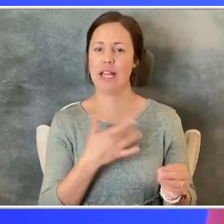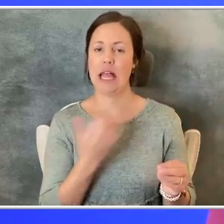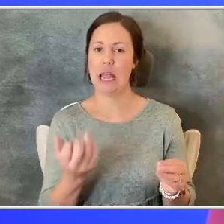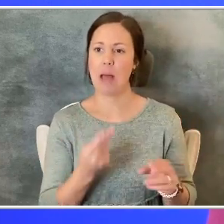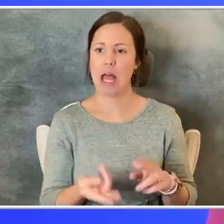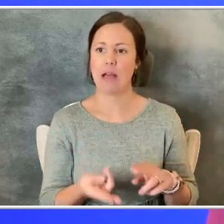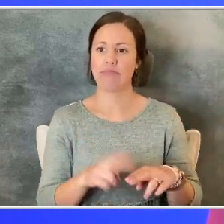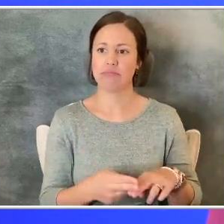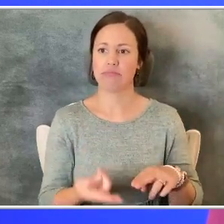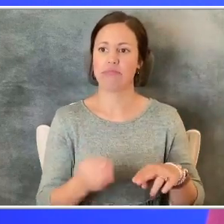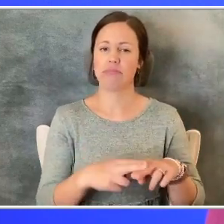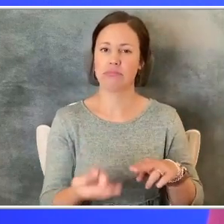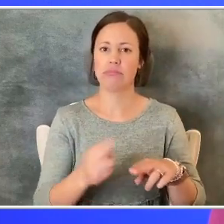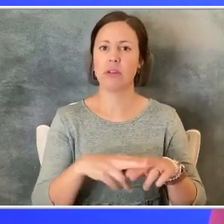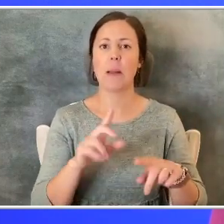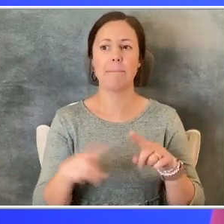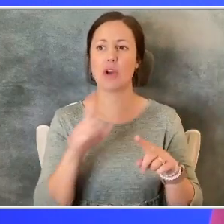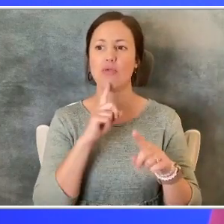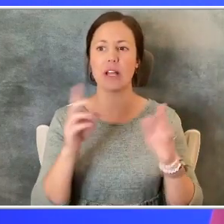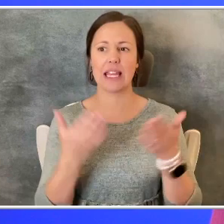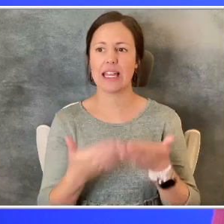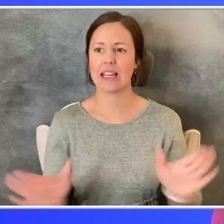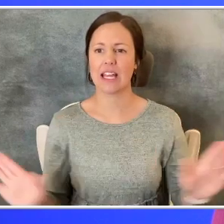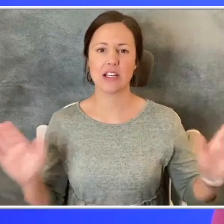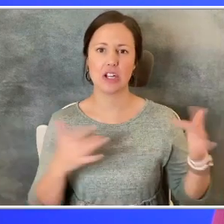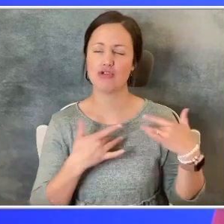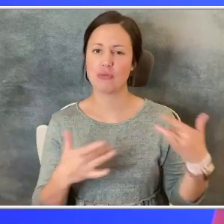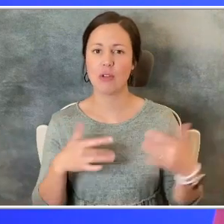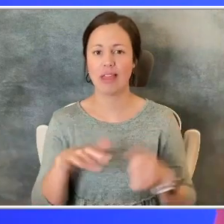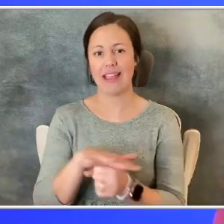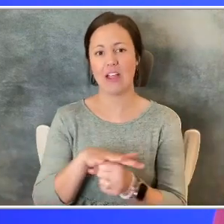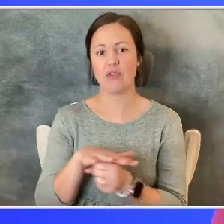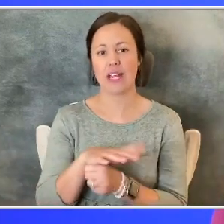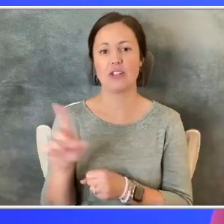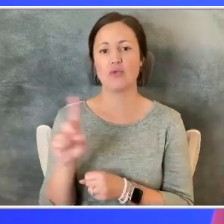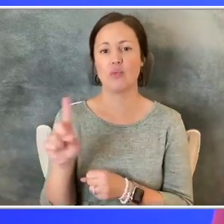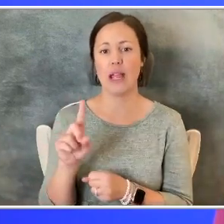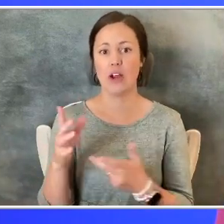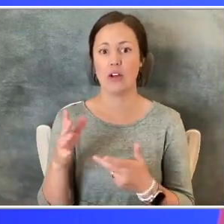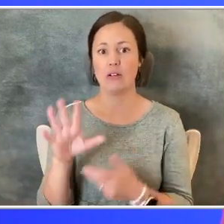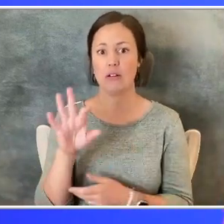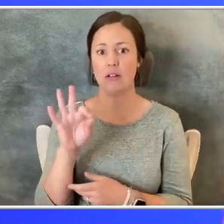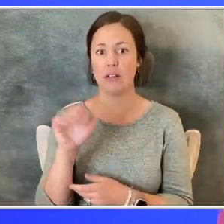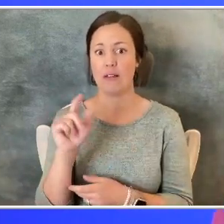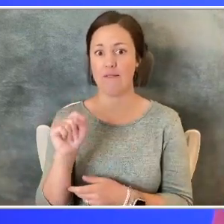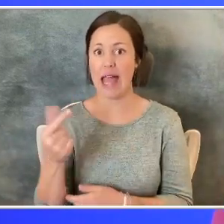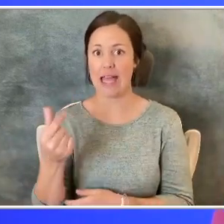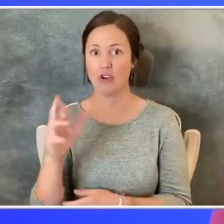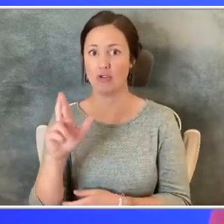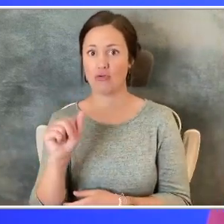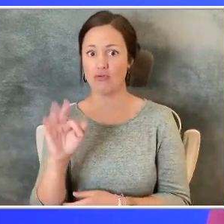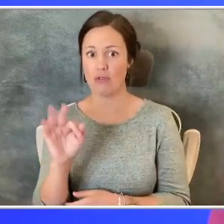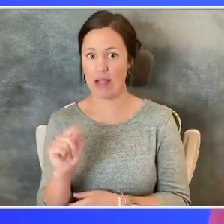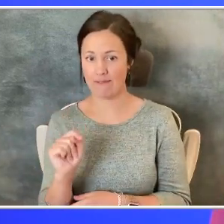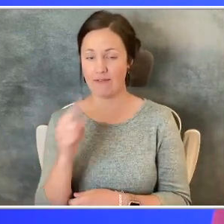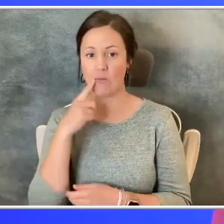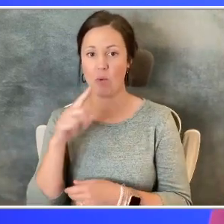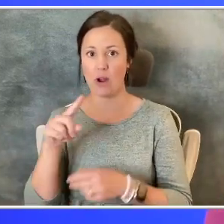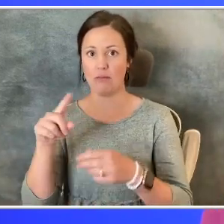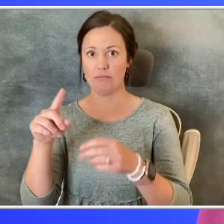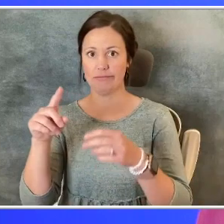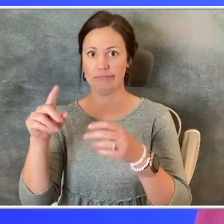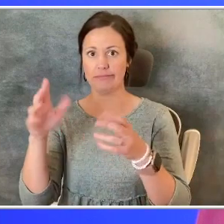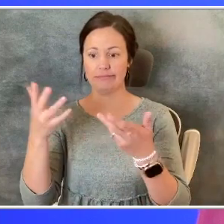in general, in the areas where there is, the fat has been grafted, where I have the shape, there's really isn't